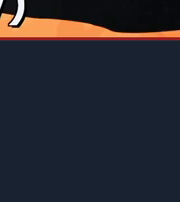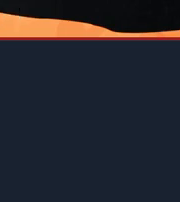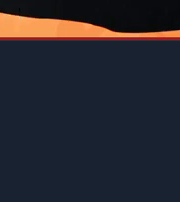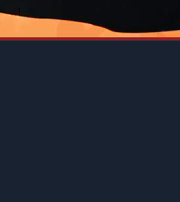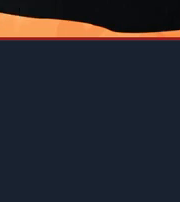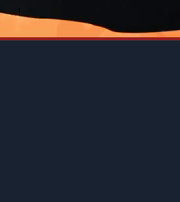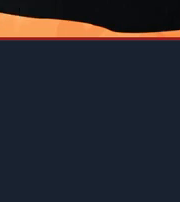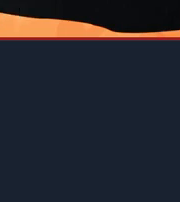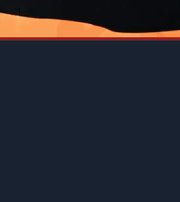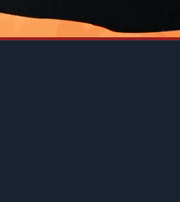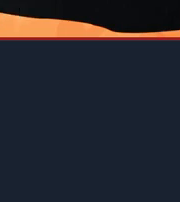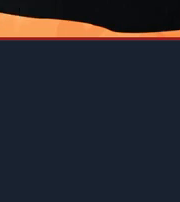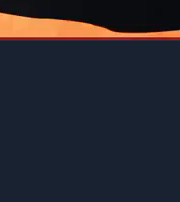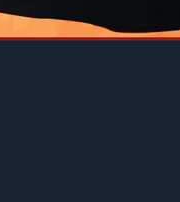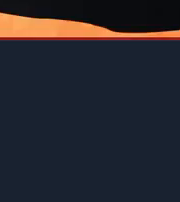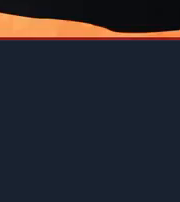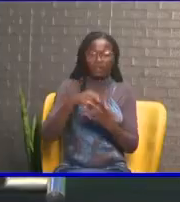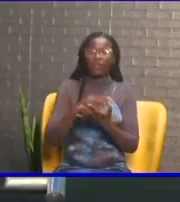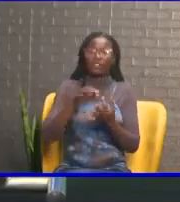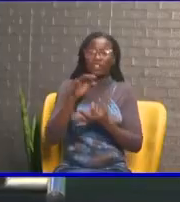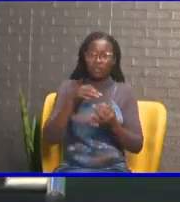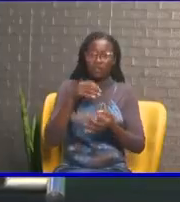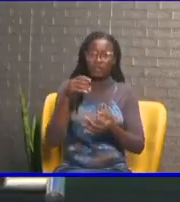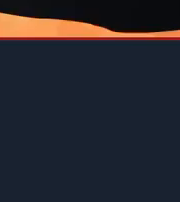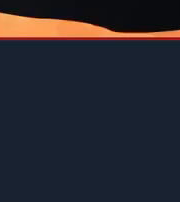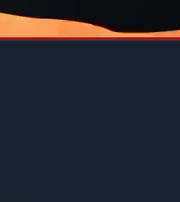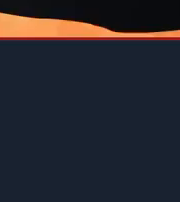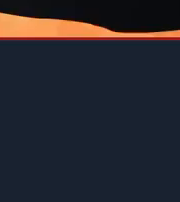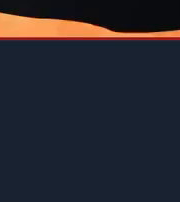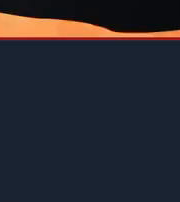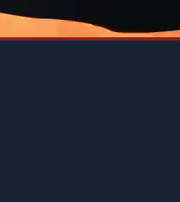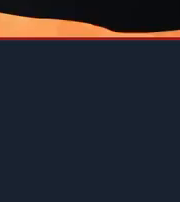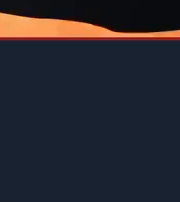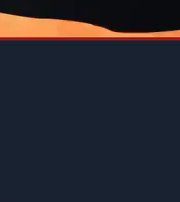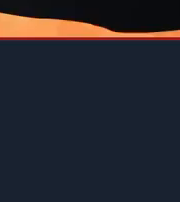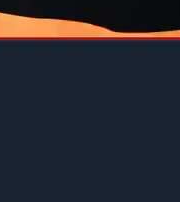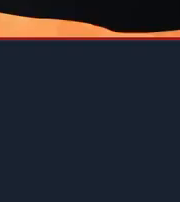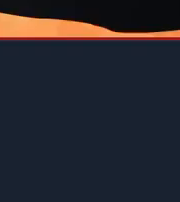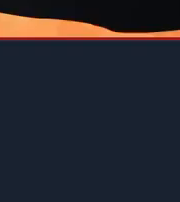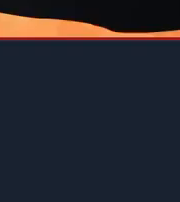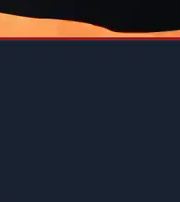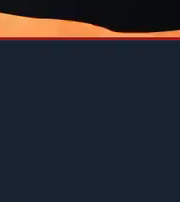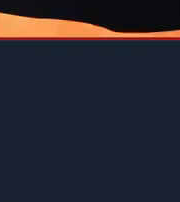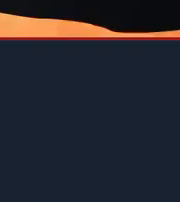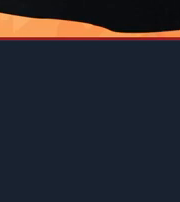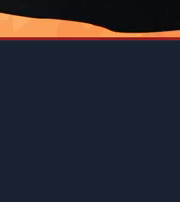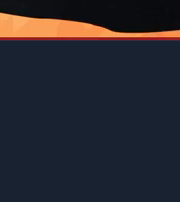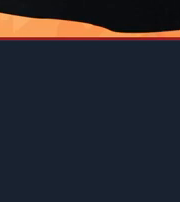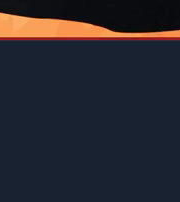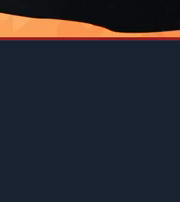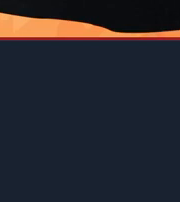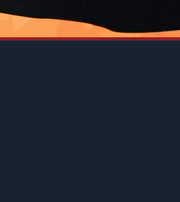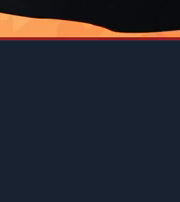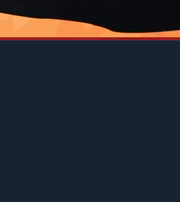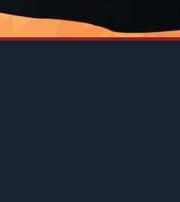of the Holy Ghost. Now, what's that heavenly gift? He said, who have tasted of the good word, that's that rhema, is manna. He said, and the power of